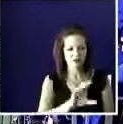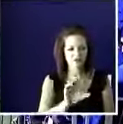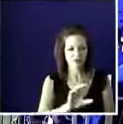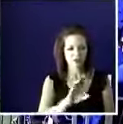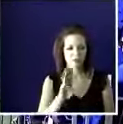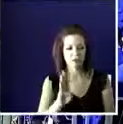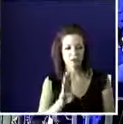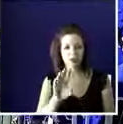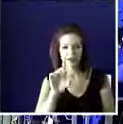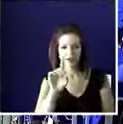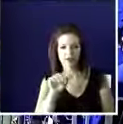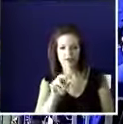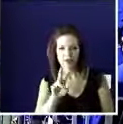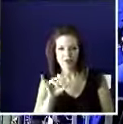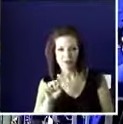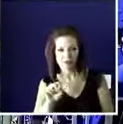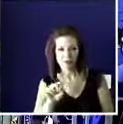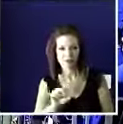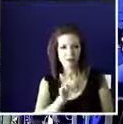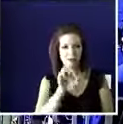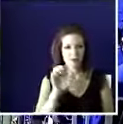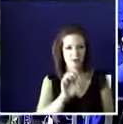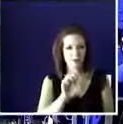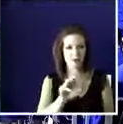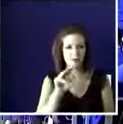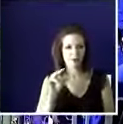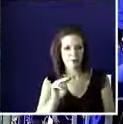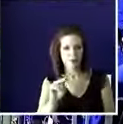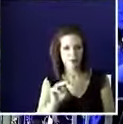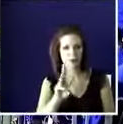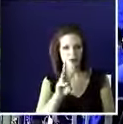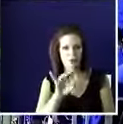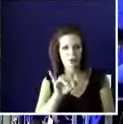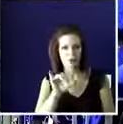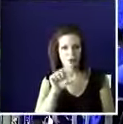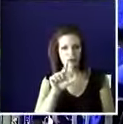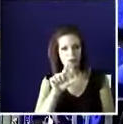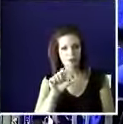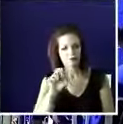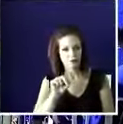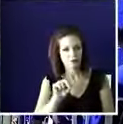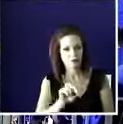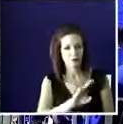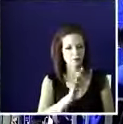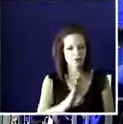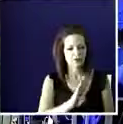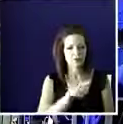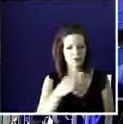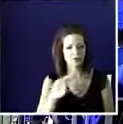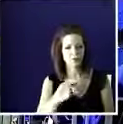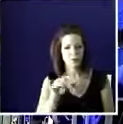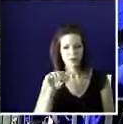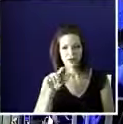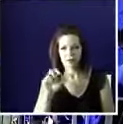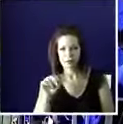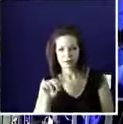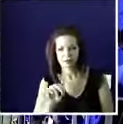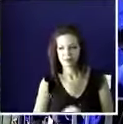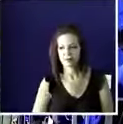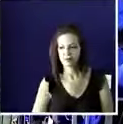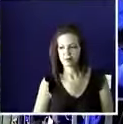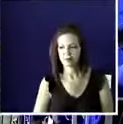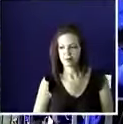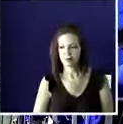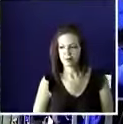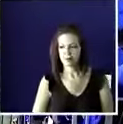Davis. Emma May Wilson. Benjamin George Allen.